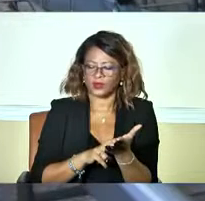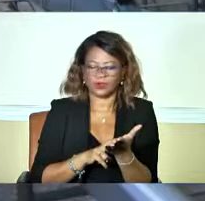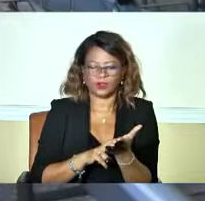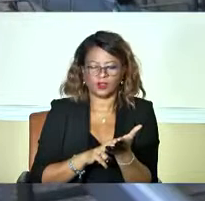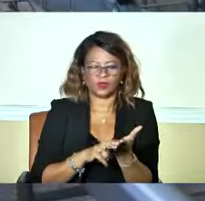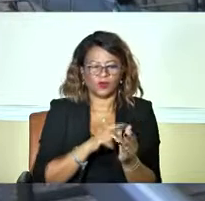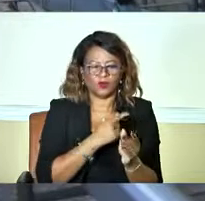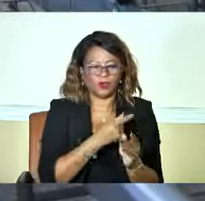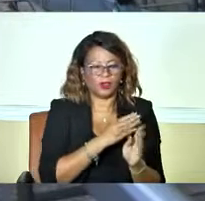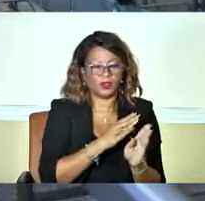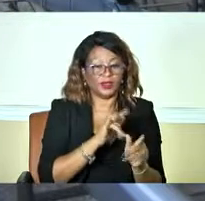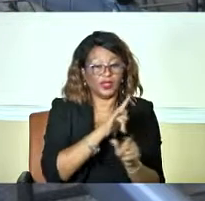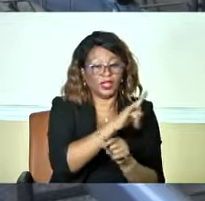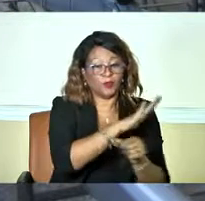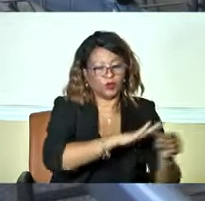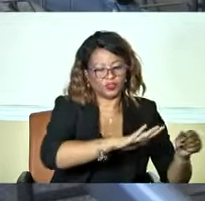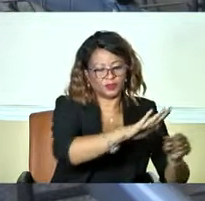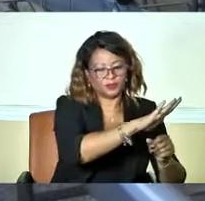Grand Bahama Airport.